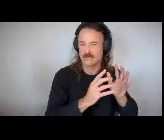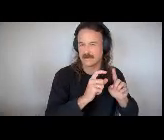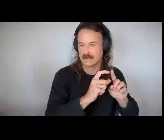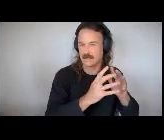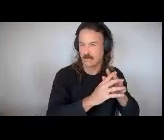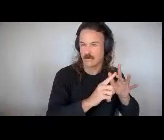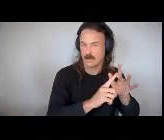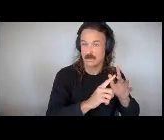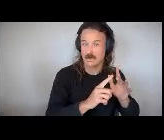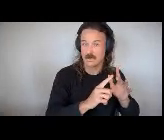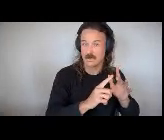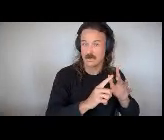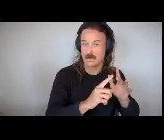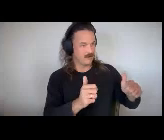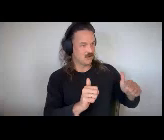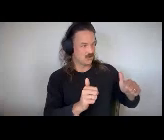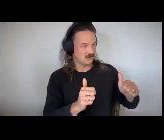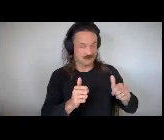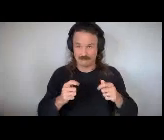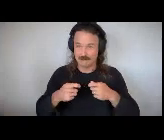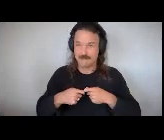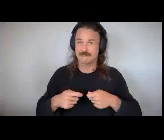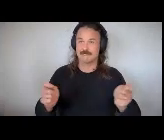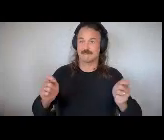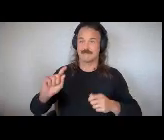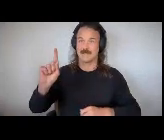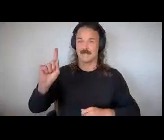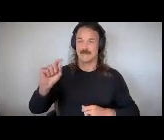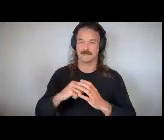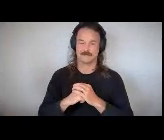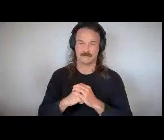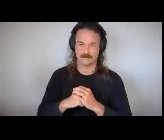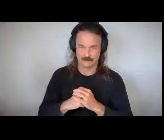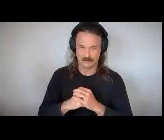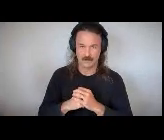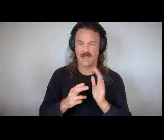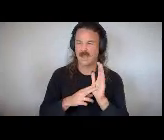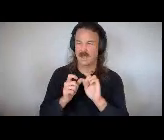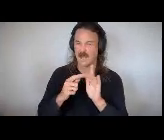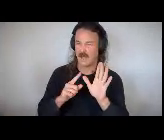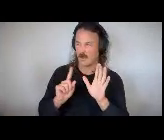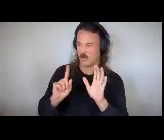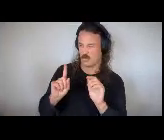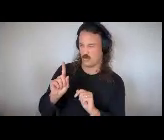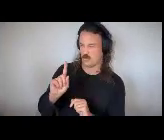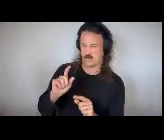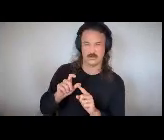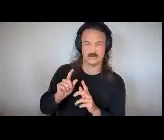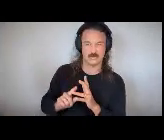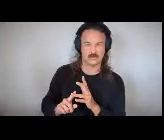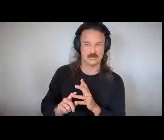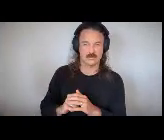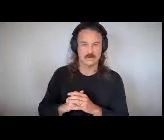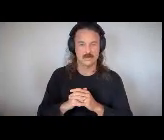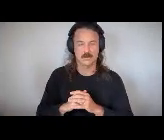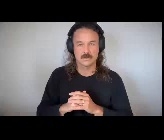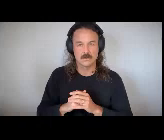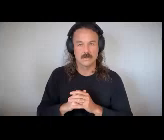launched today. In terms of what the agency is doing, so we're looking at how we can utilise